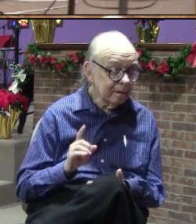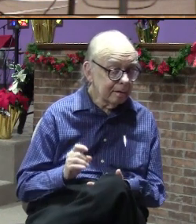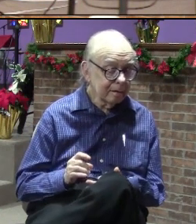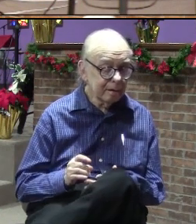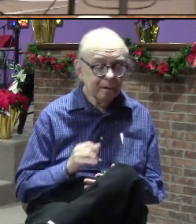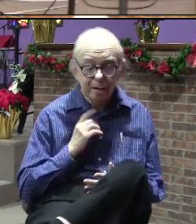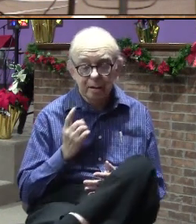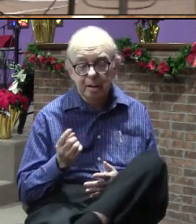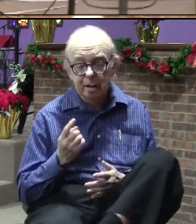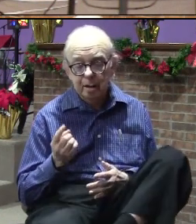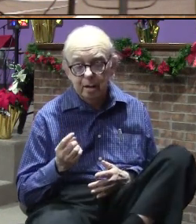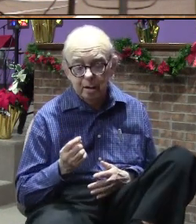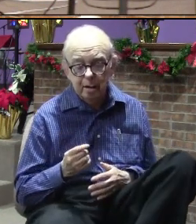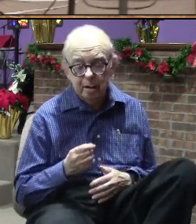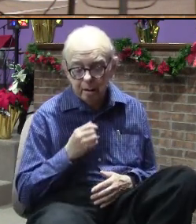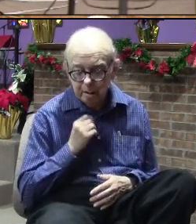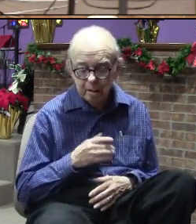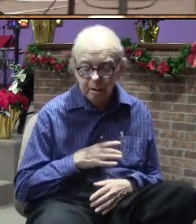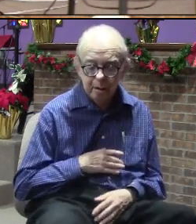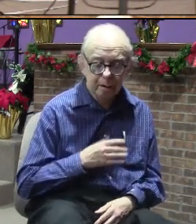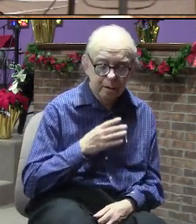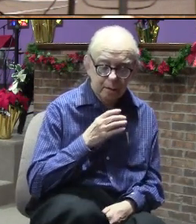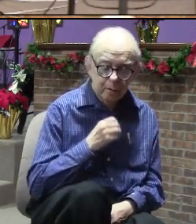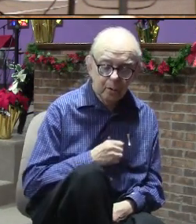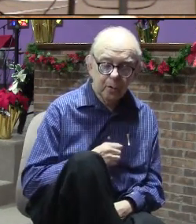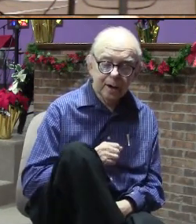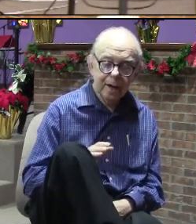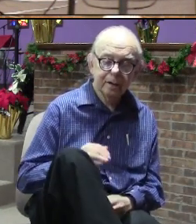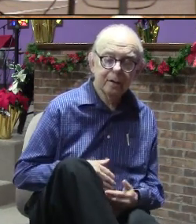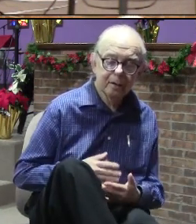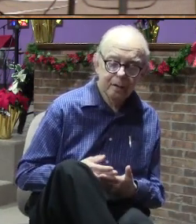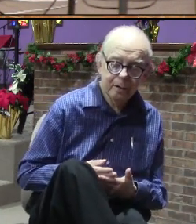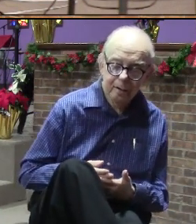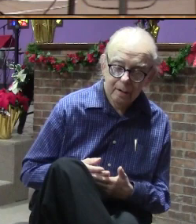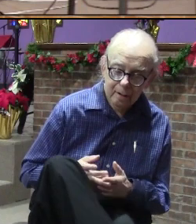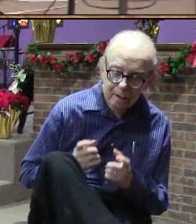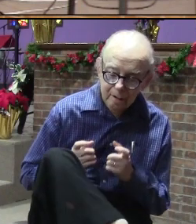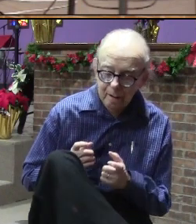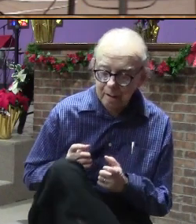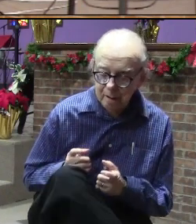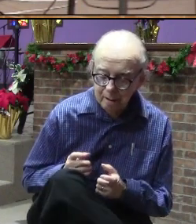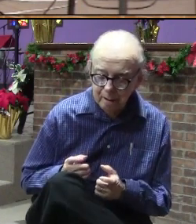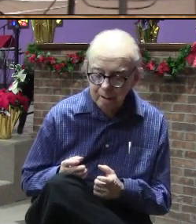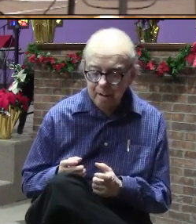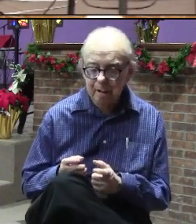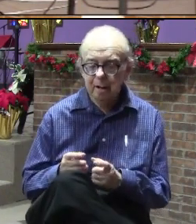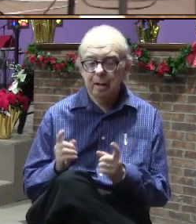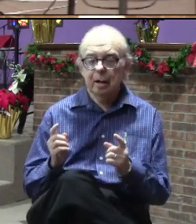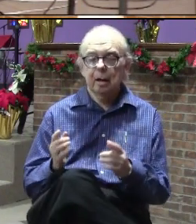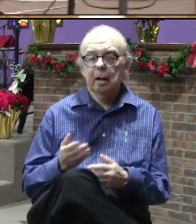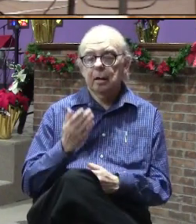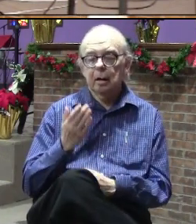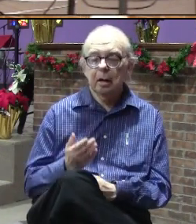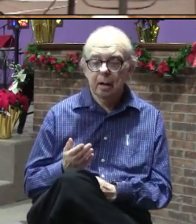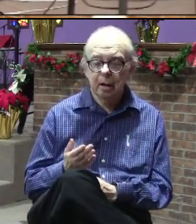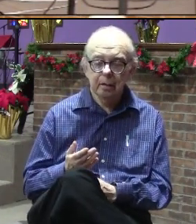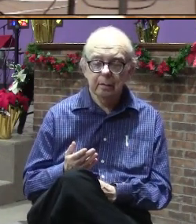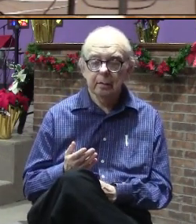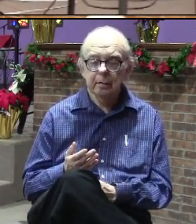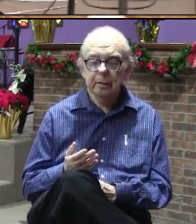Not only is she old and pregnant, all of a sudden she comes in the presence of